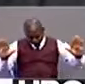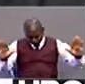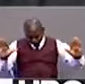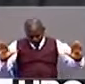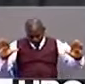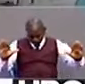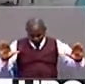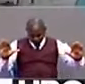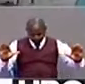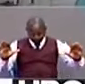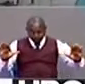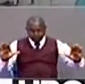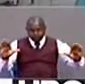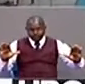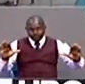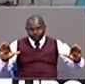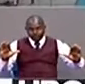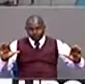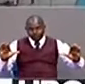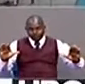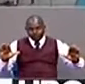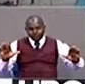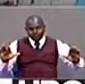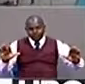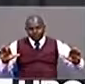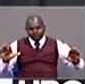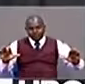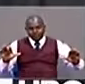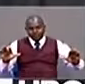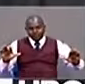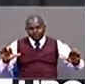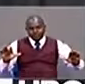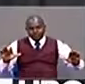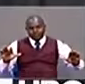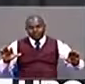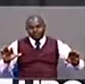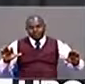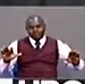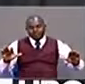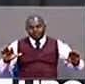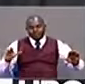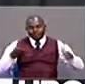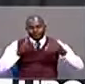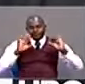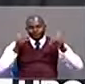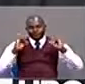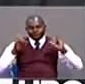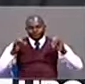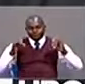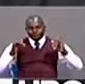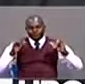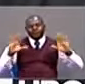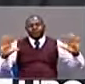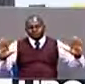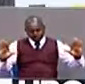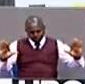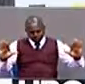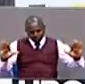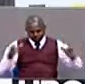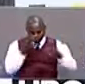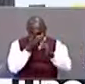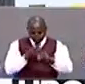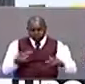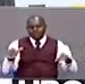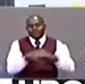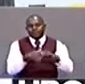members, I think... But I wonder why the minister is so agitated about this. You don't have members, vested interest in this. Honourable